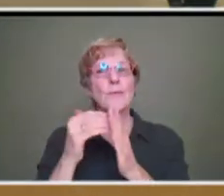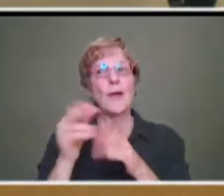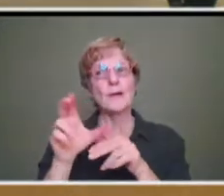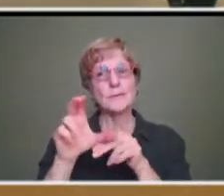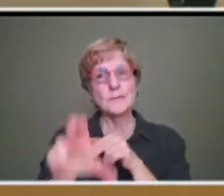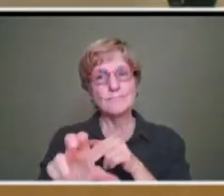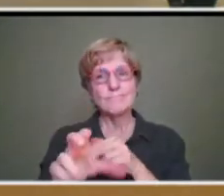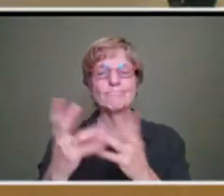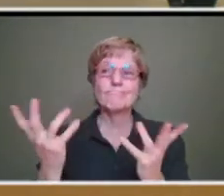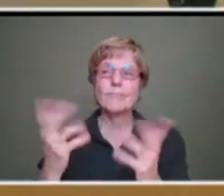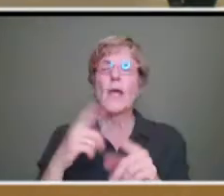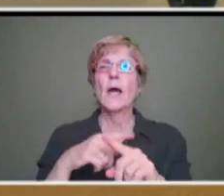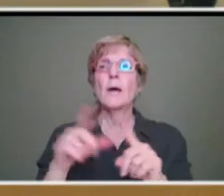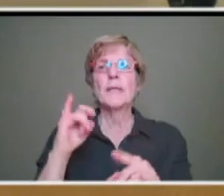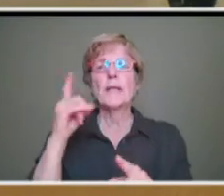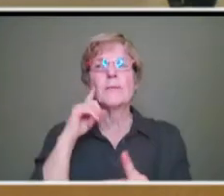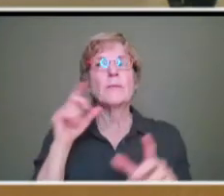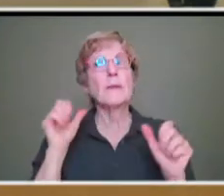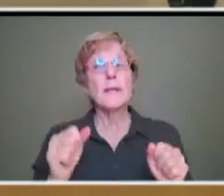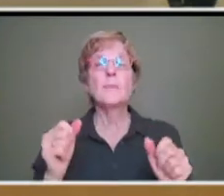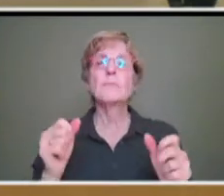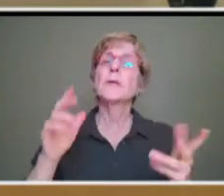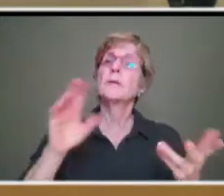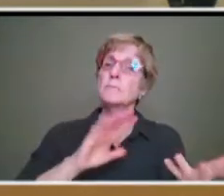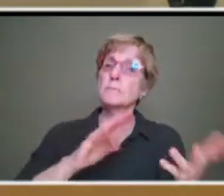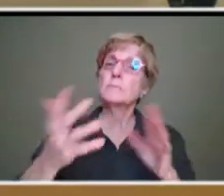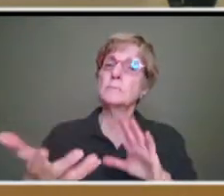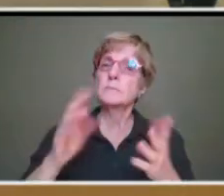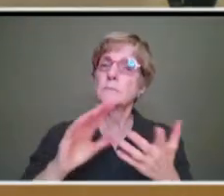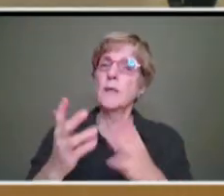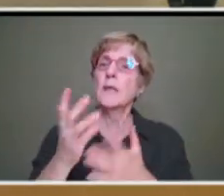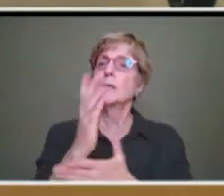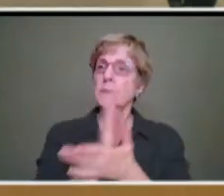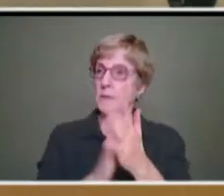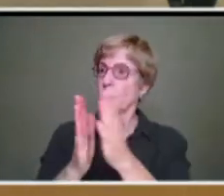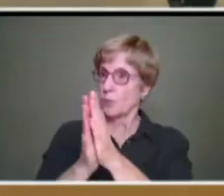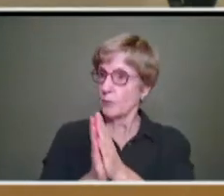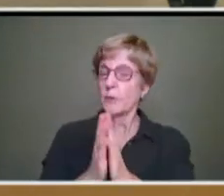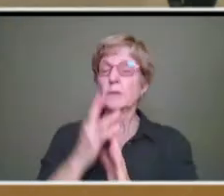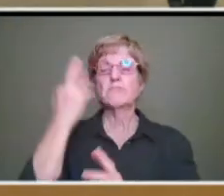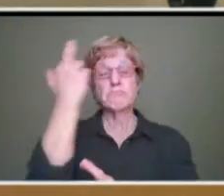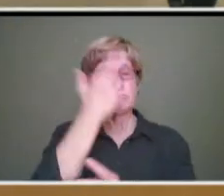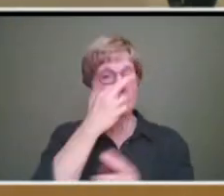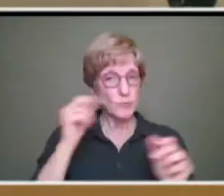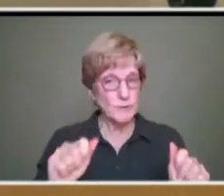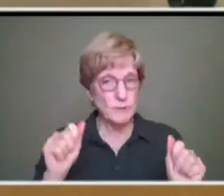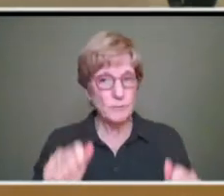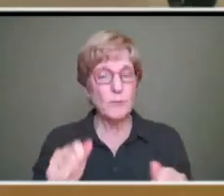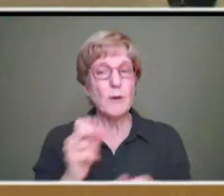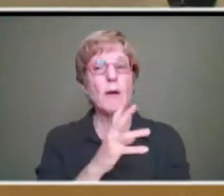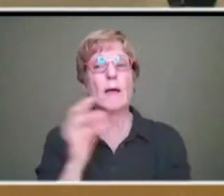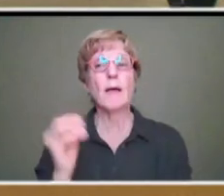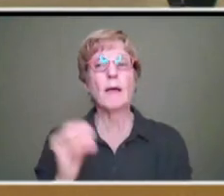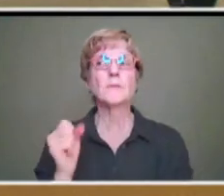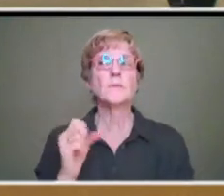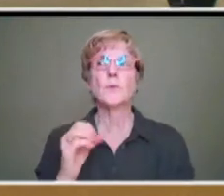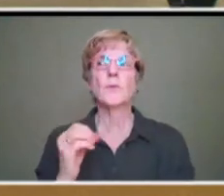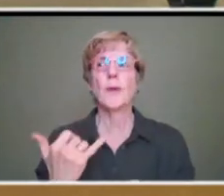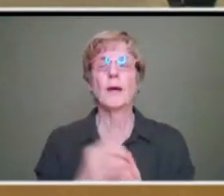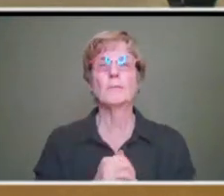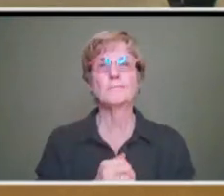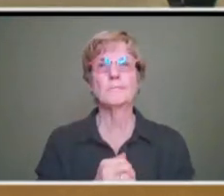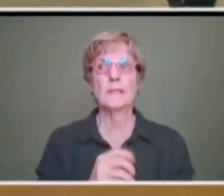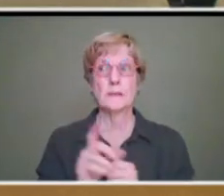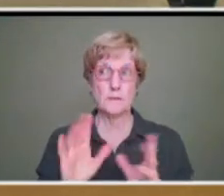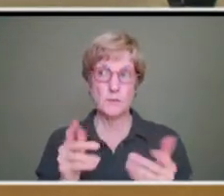answer but I think there can be a back and forth I think a number of the requests we got are reasonable um and so the question is does this move forward